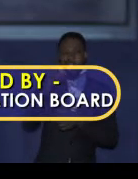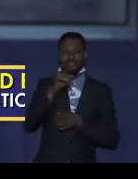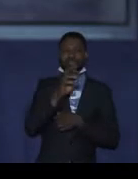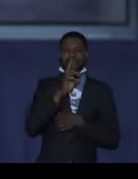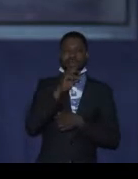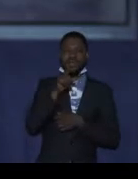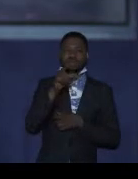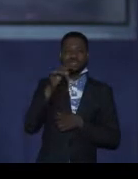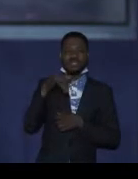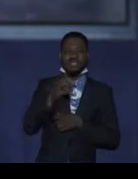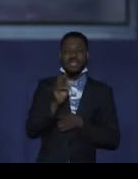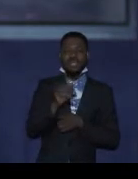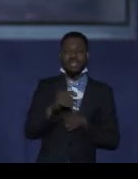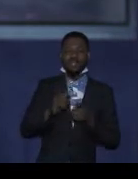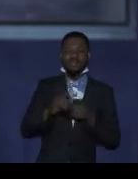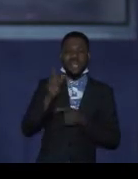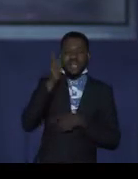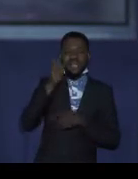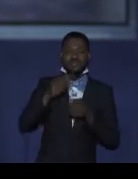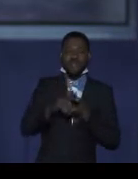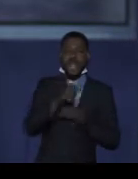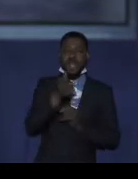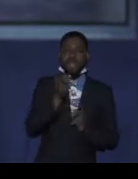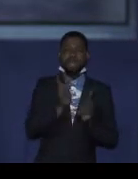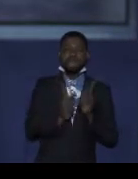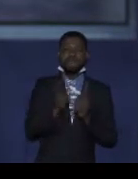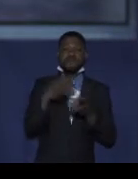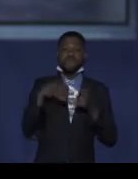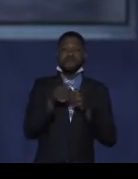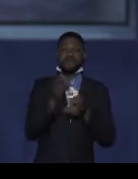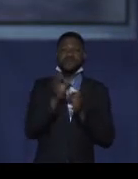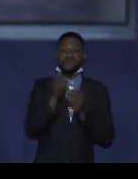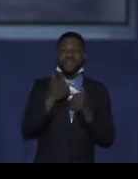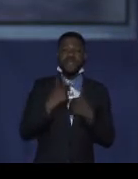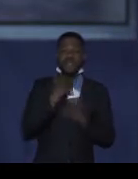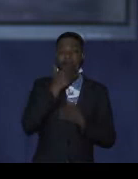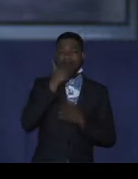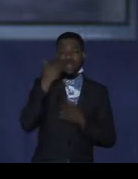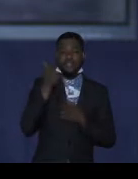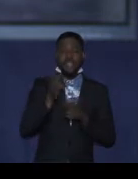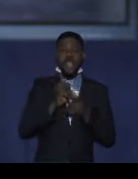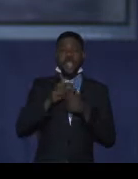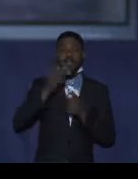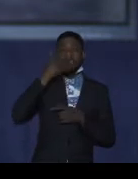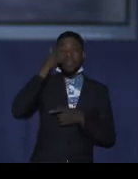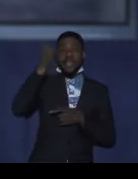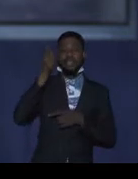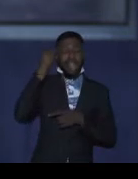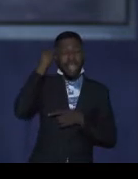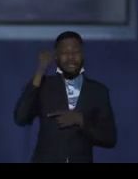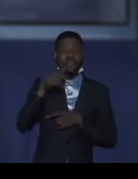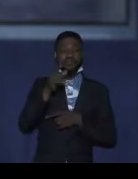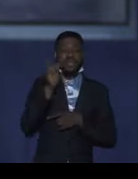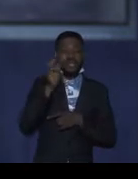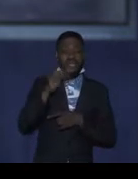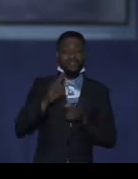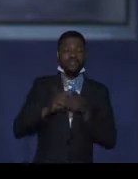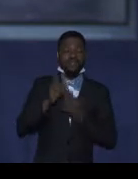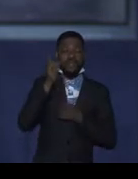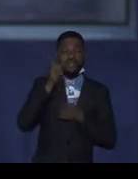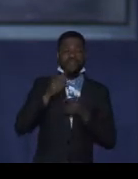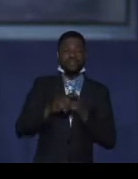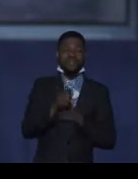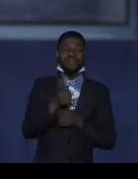intelligent, you still need to listen to other people's views. Even if you have better or the best idea, listen to